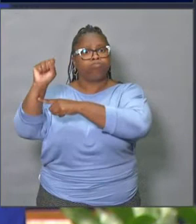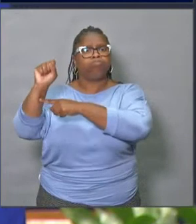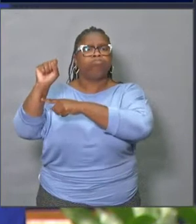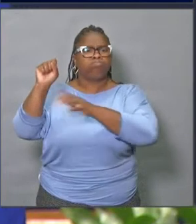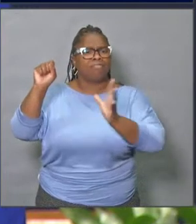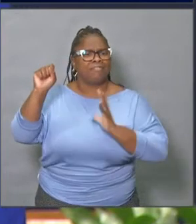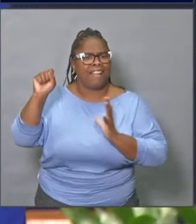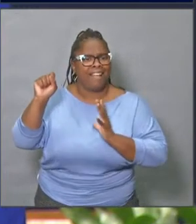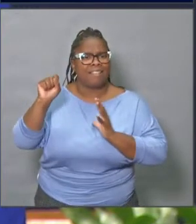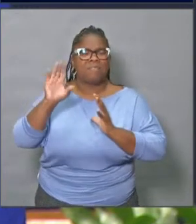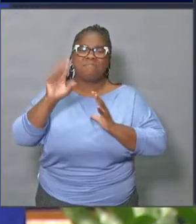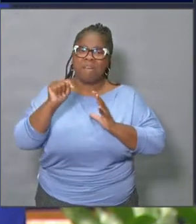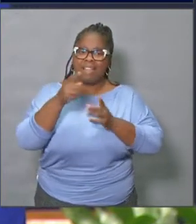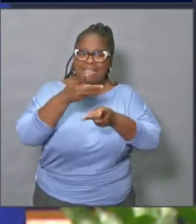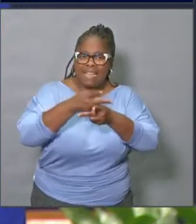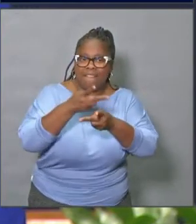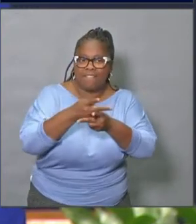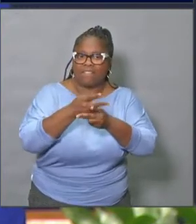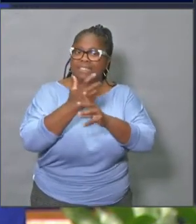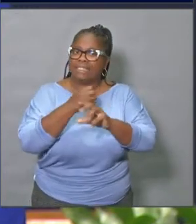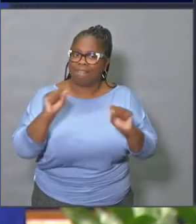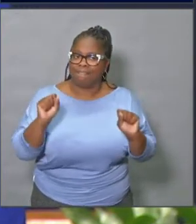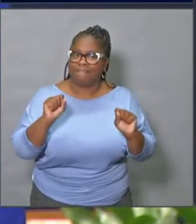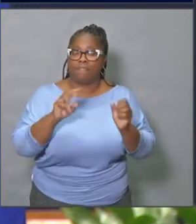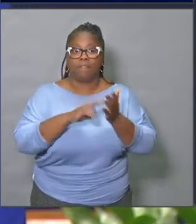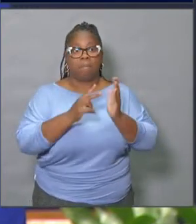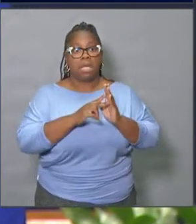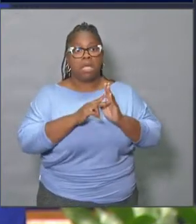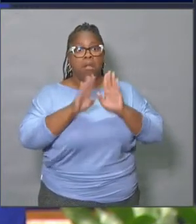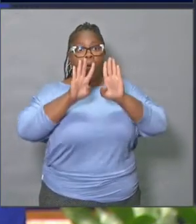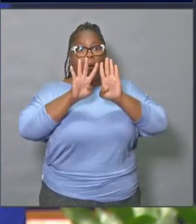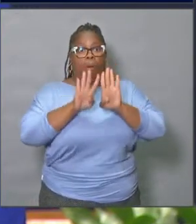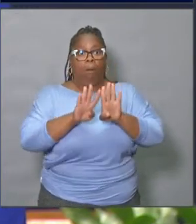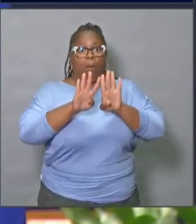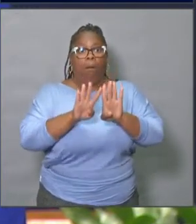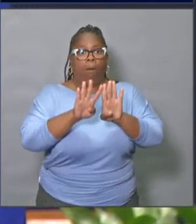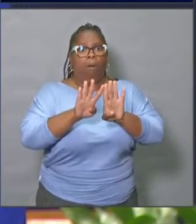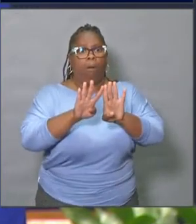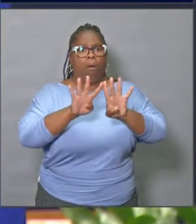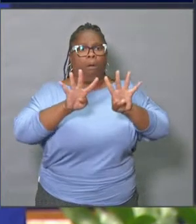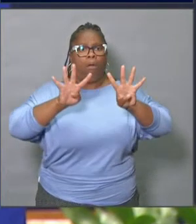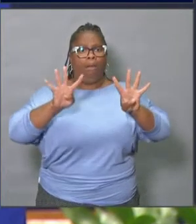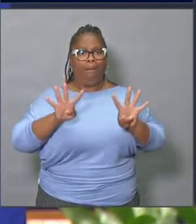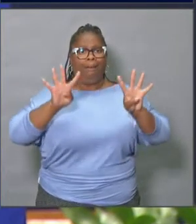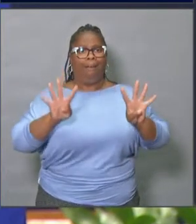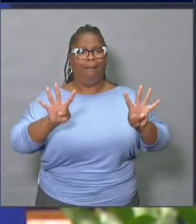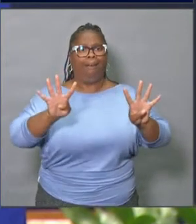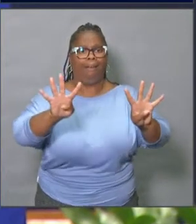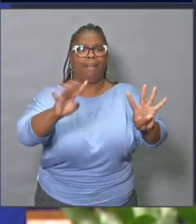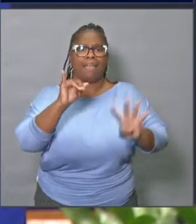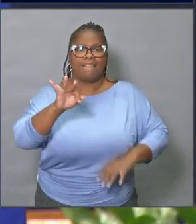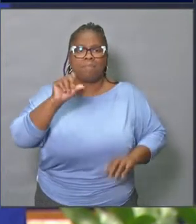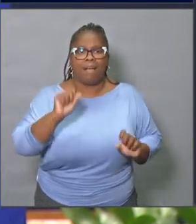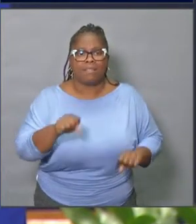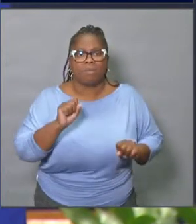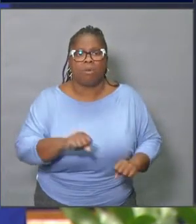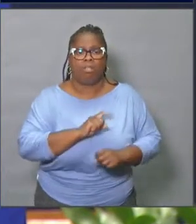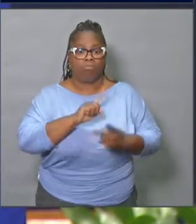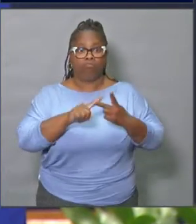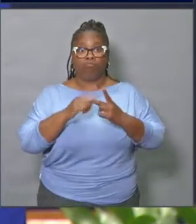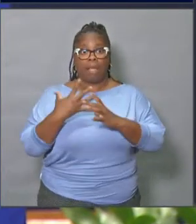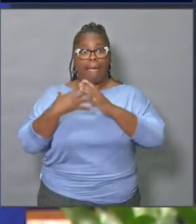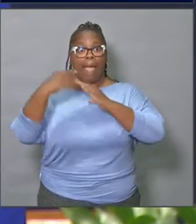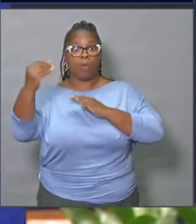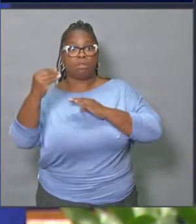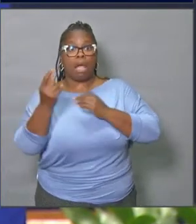means physically distancing as much as possible. It means wearing a mask at all times when you're outside of your home and you're around others who aren't part of